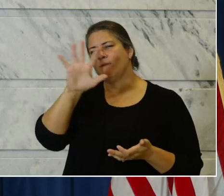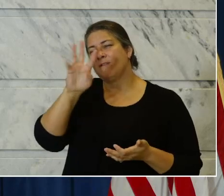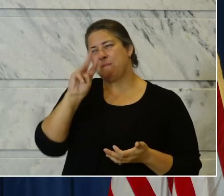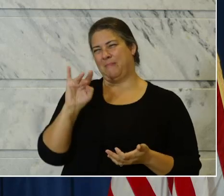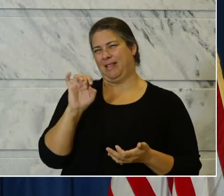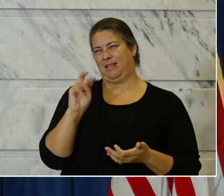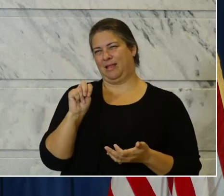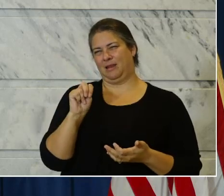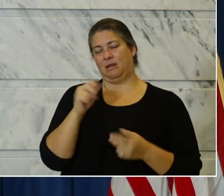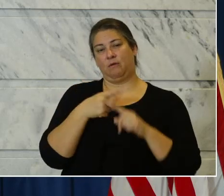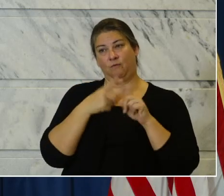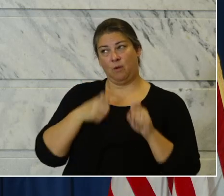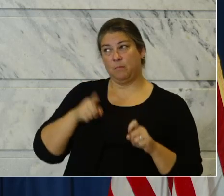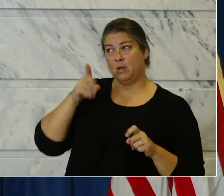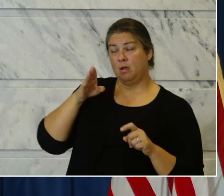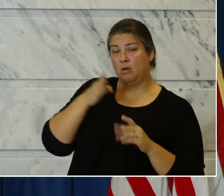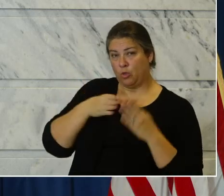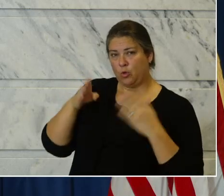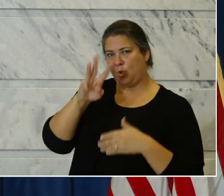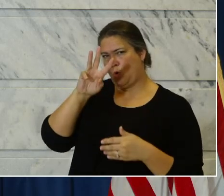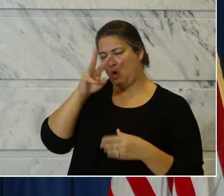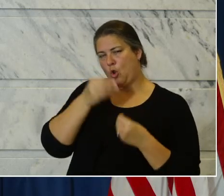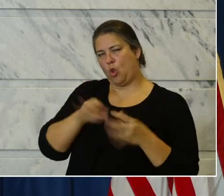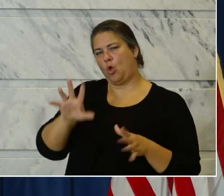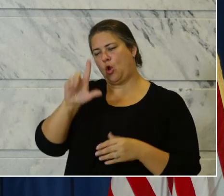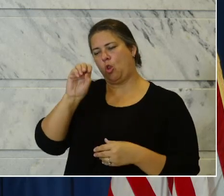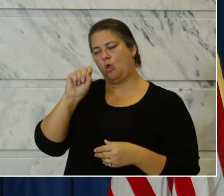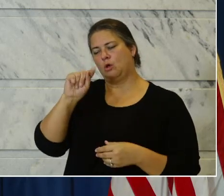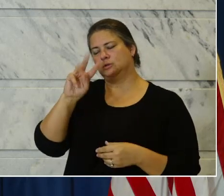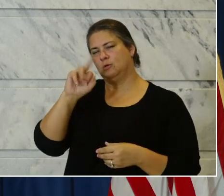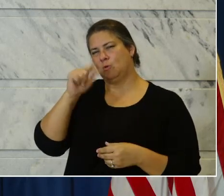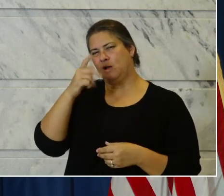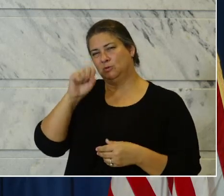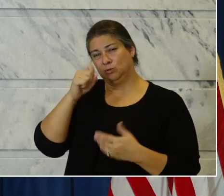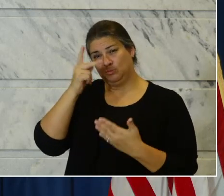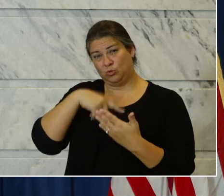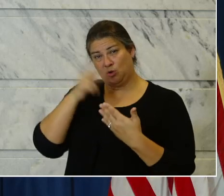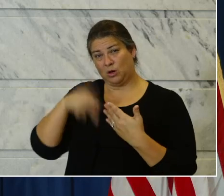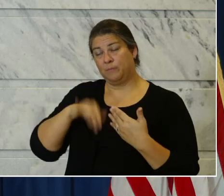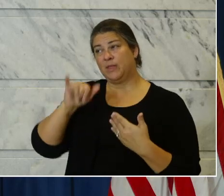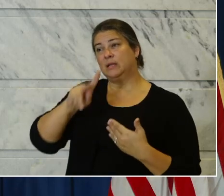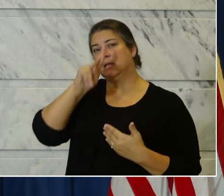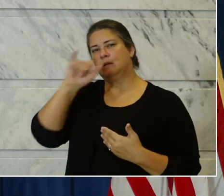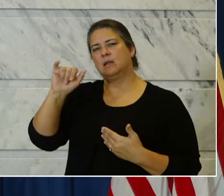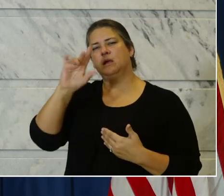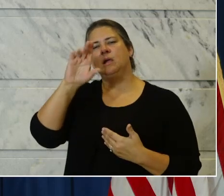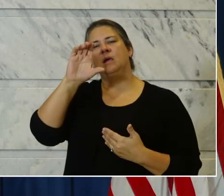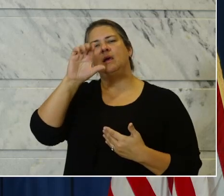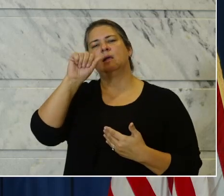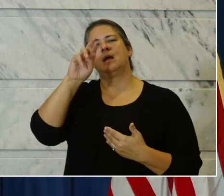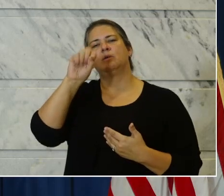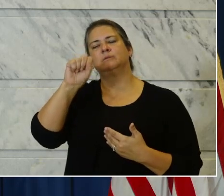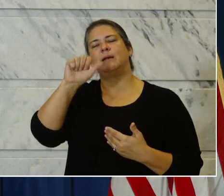through the Lost Wages Assistance Program, and that includes Kentucky's CARES Act portion, which is a quarter of